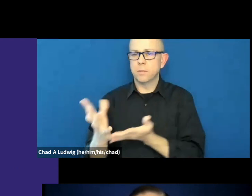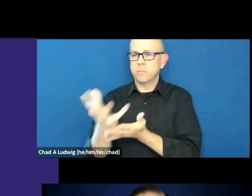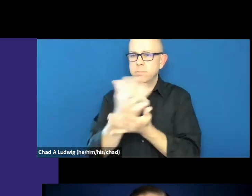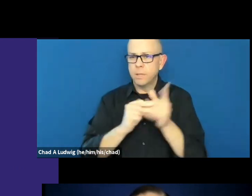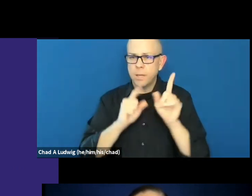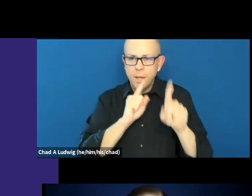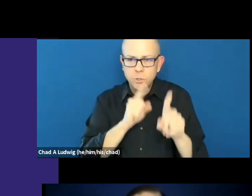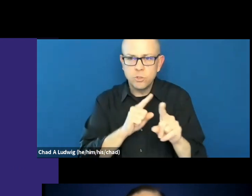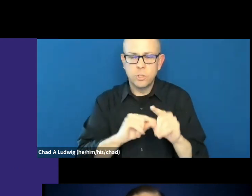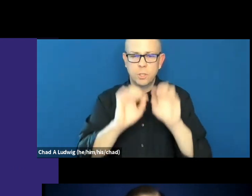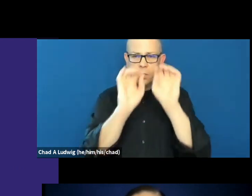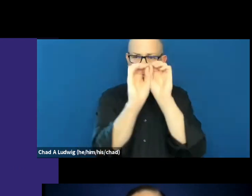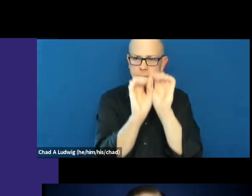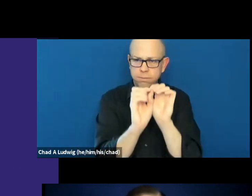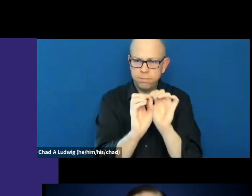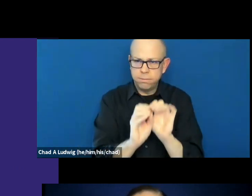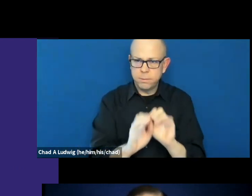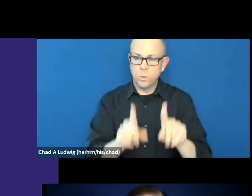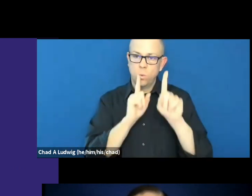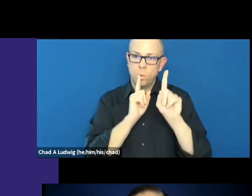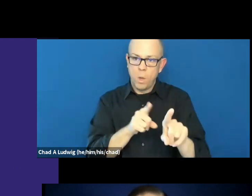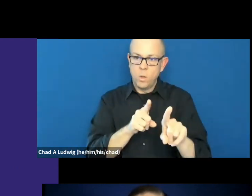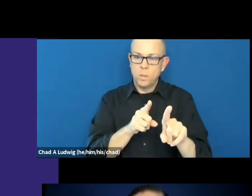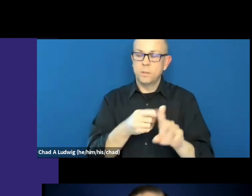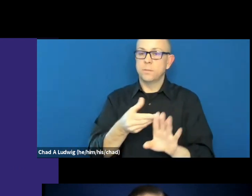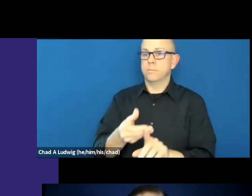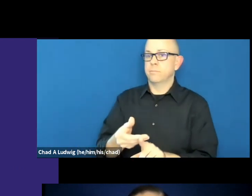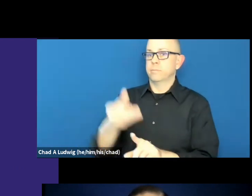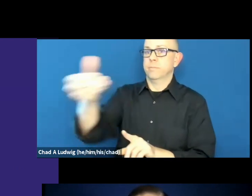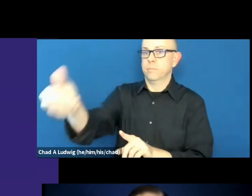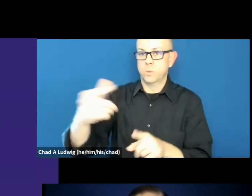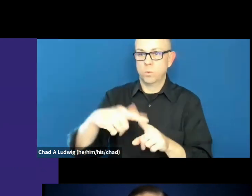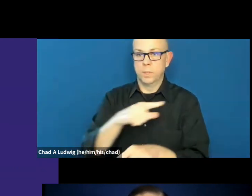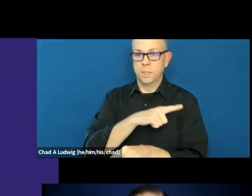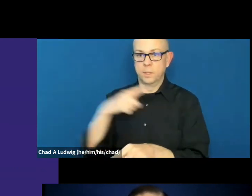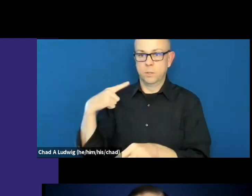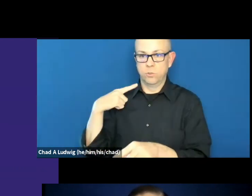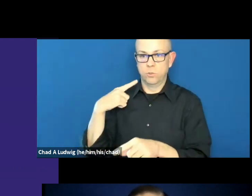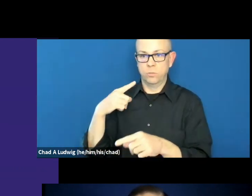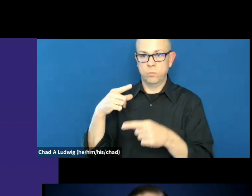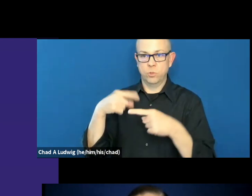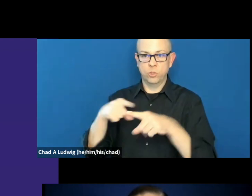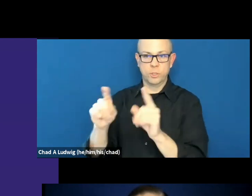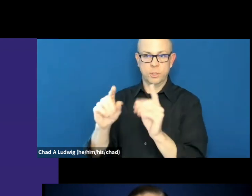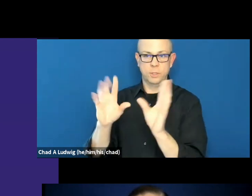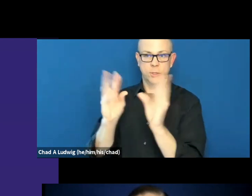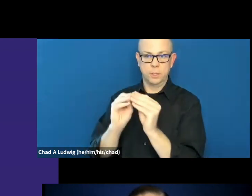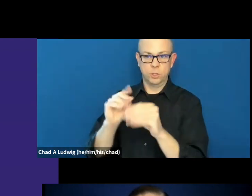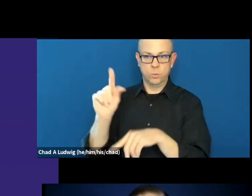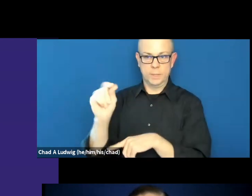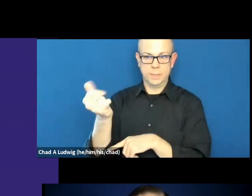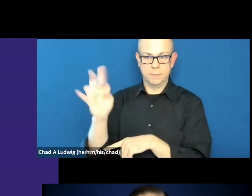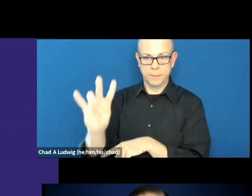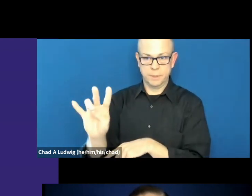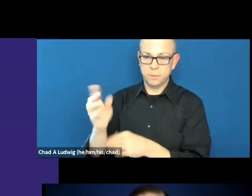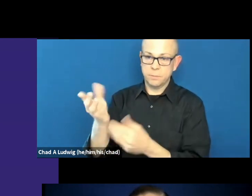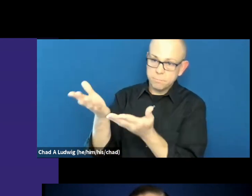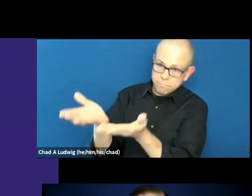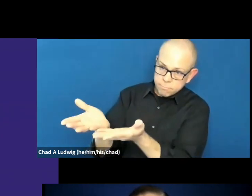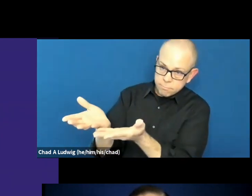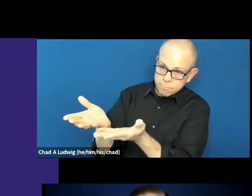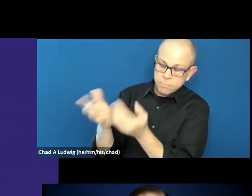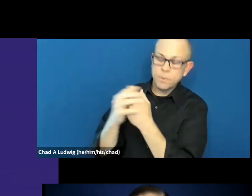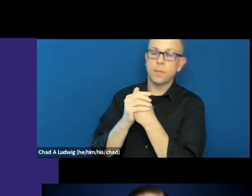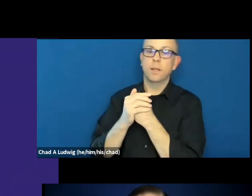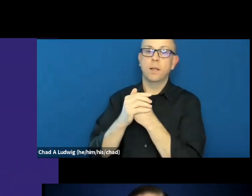talked with a number of people, gathered a lot of data, and compiled that data into a report that was then given to the legislature